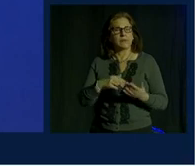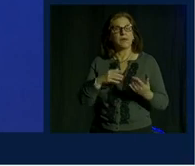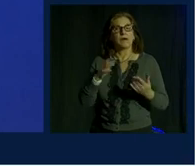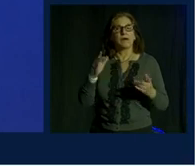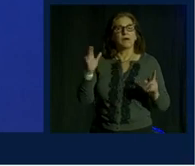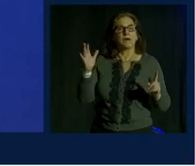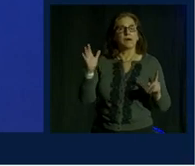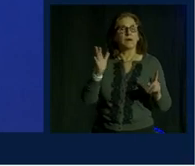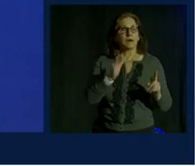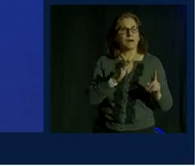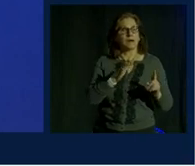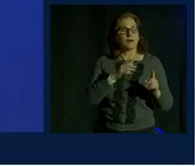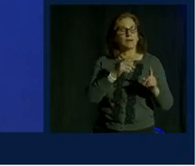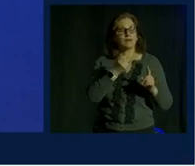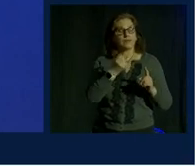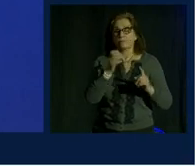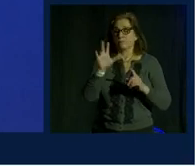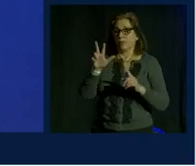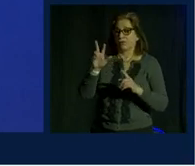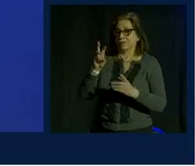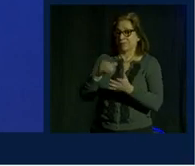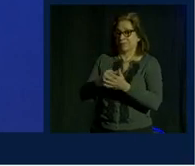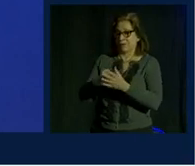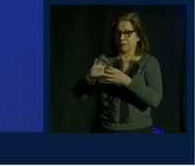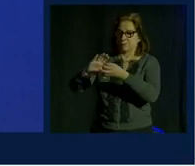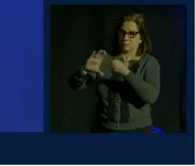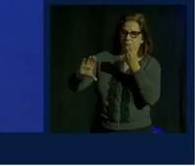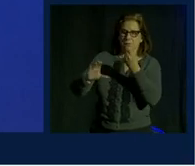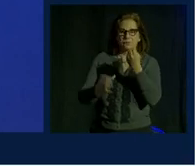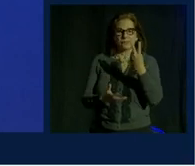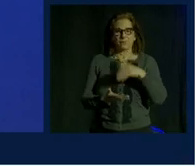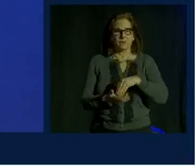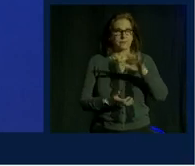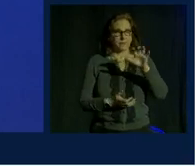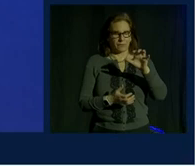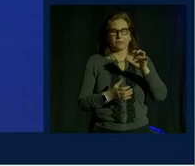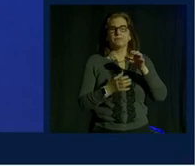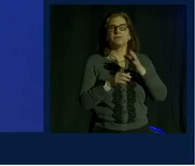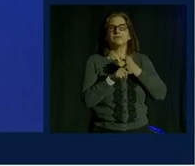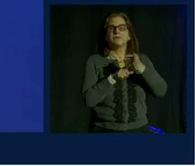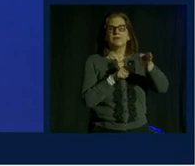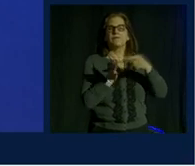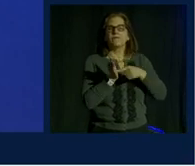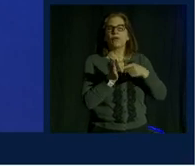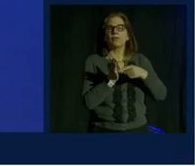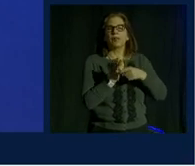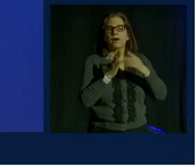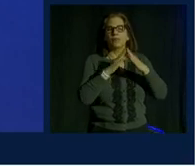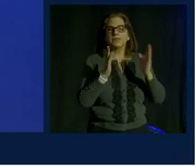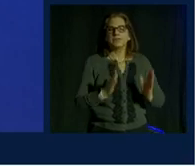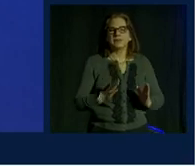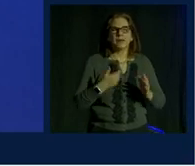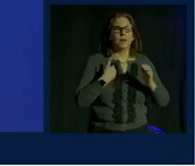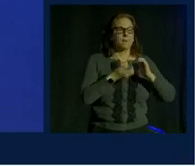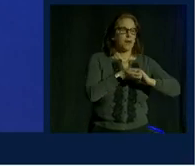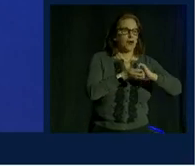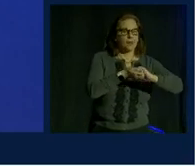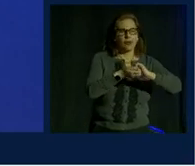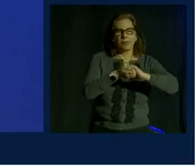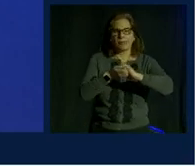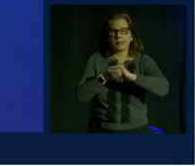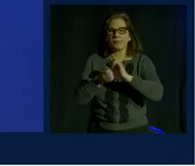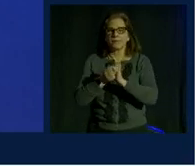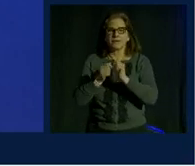housing production and preservation, and working with agency partners to deploy programs and policies that support